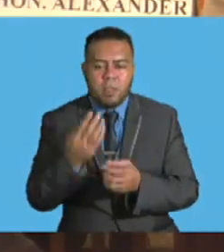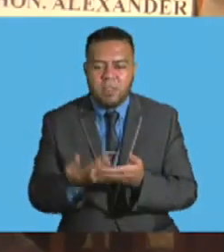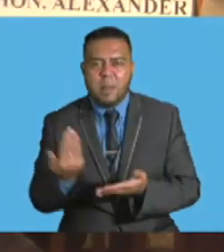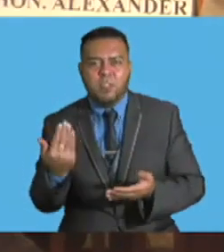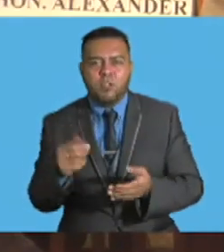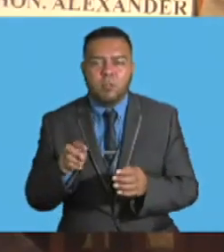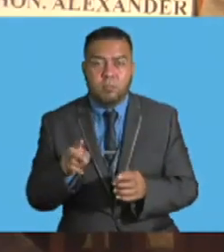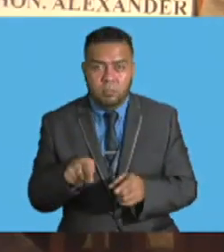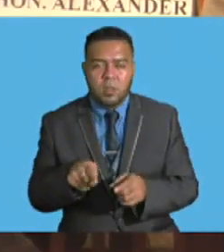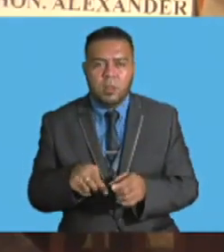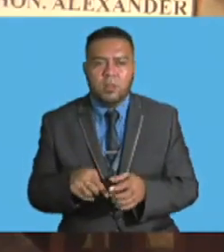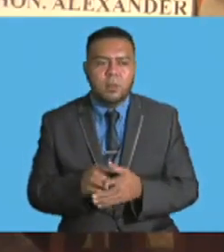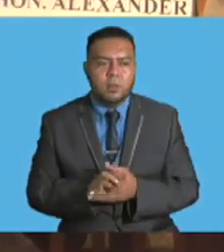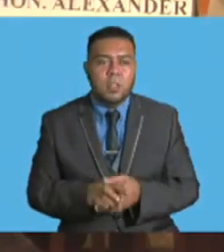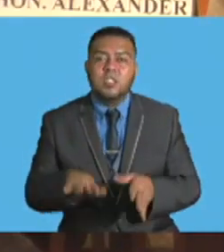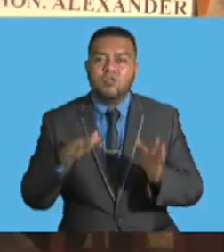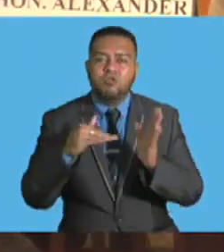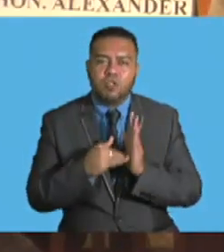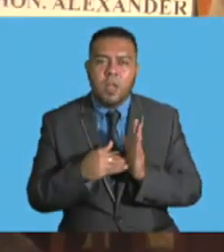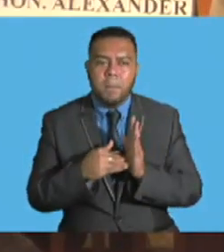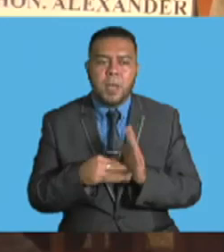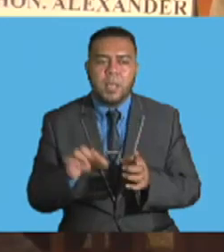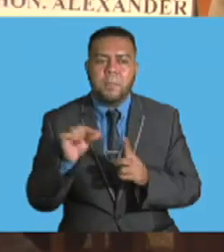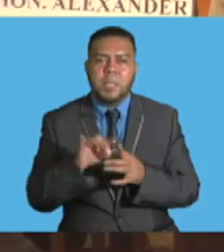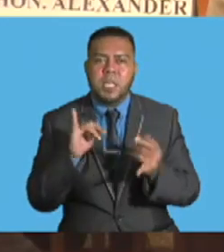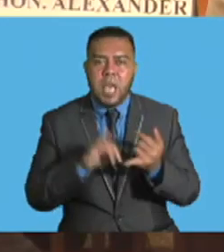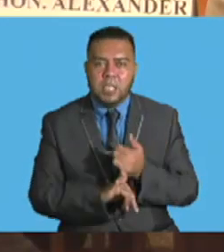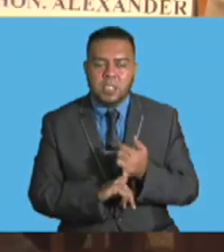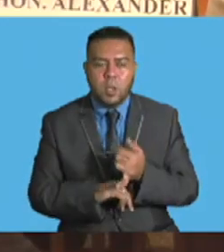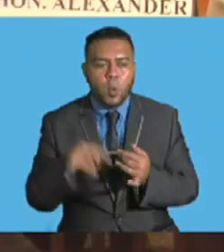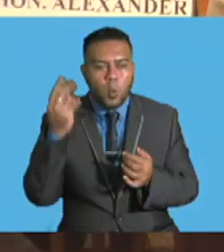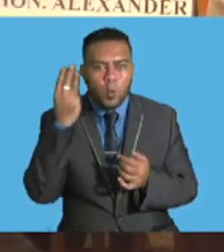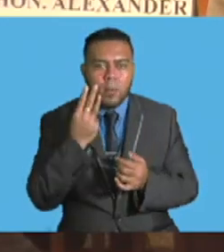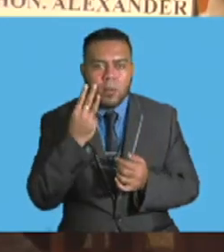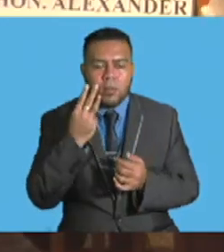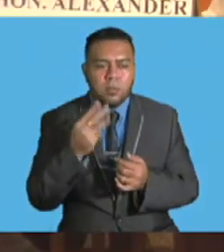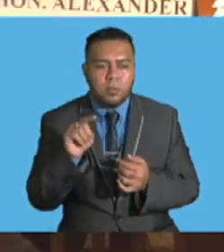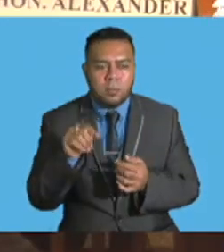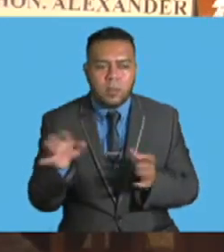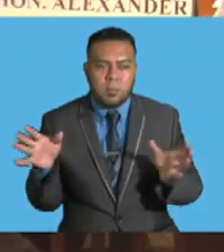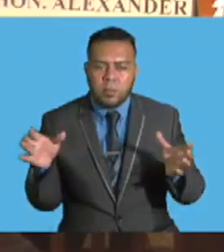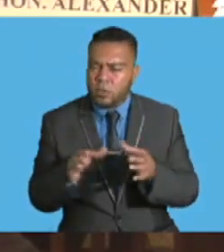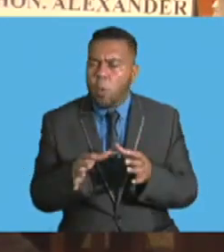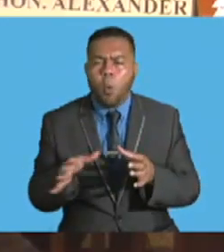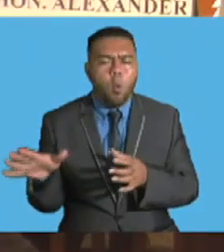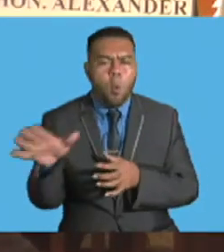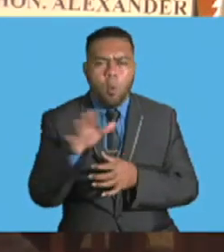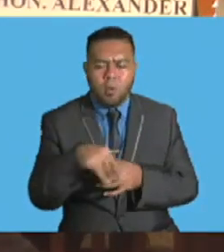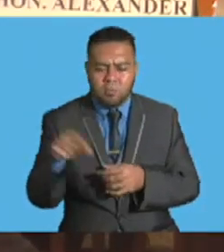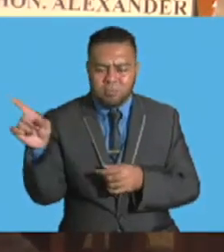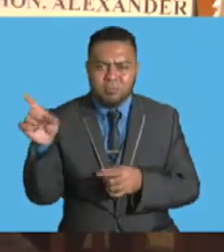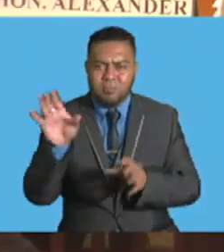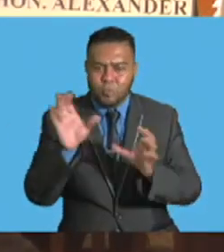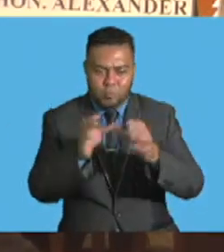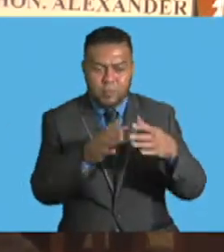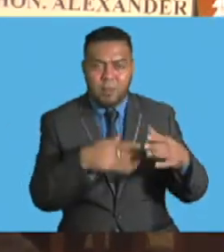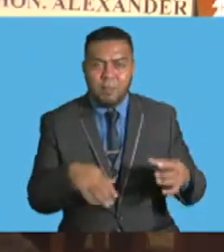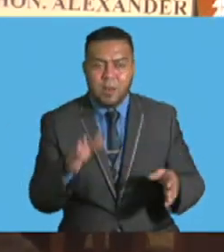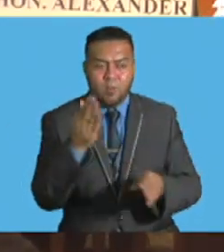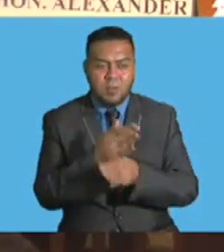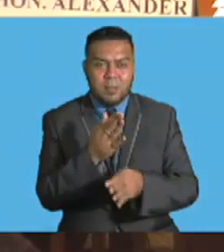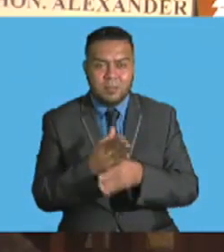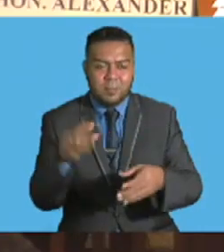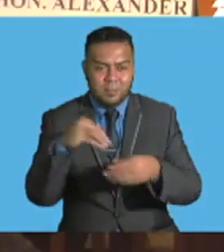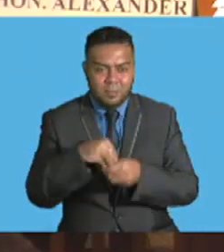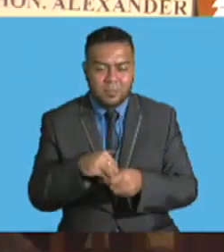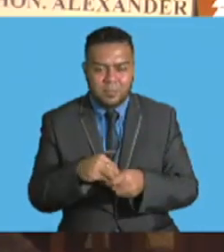ministry. It's chaired by the Permanent Secretary for Women, Children and Poverty Alleviation. It brings in all agencies that deal with domestic